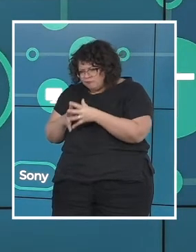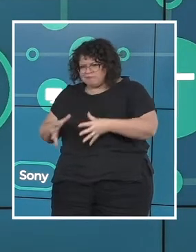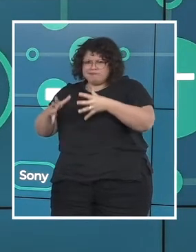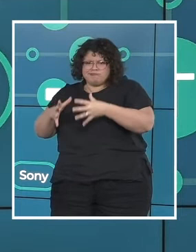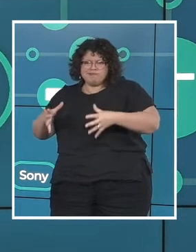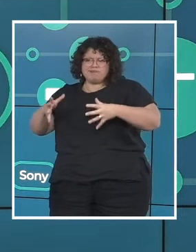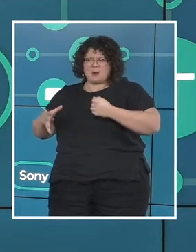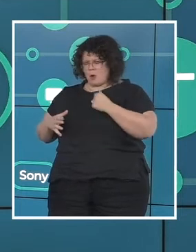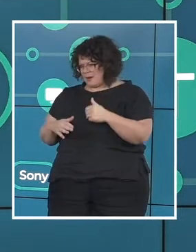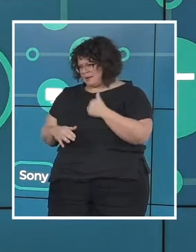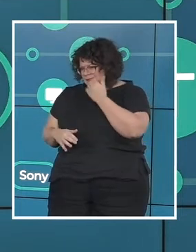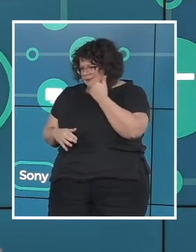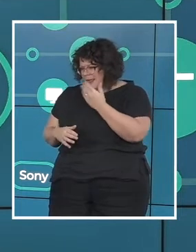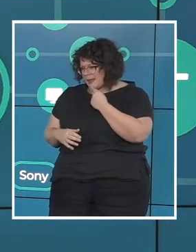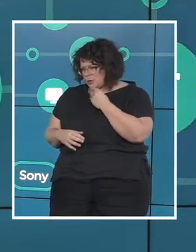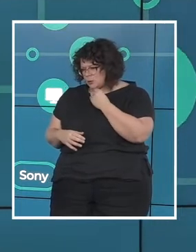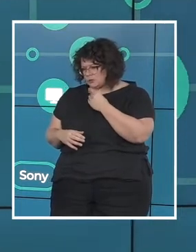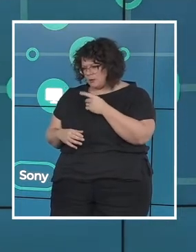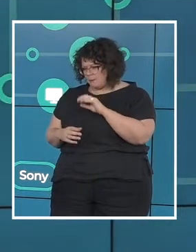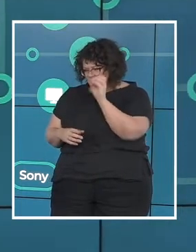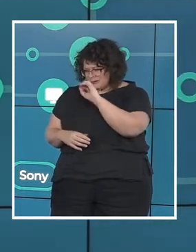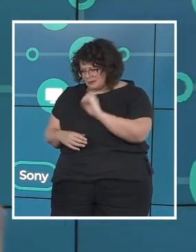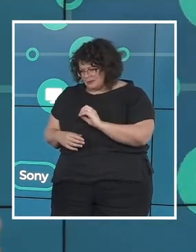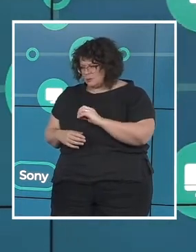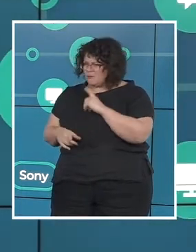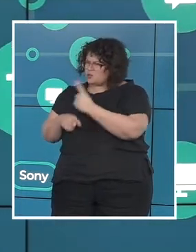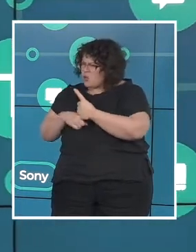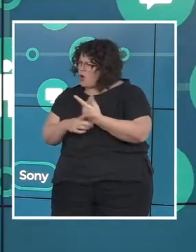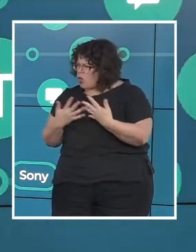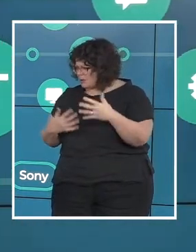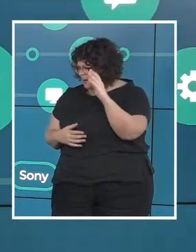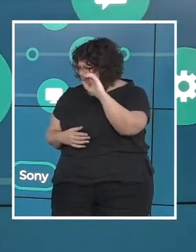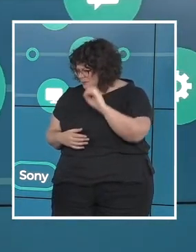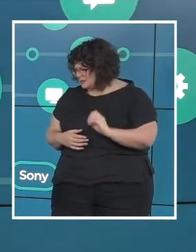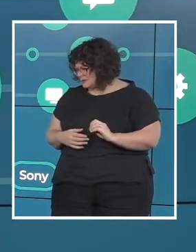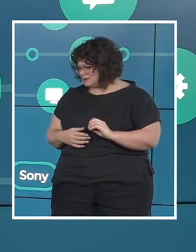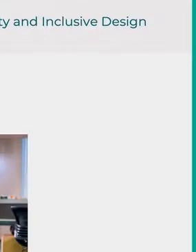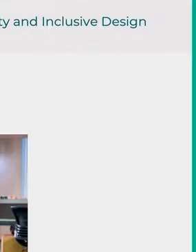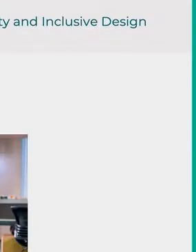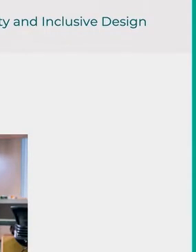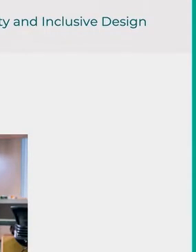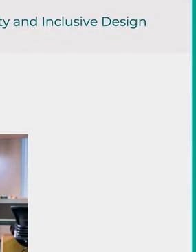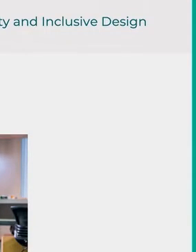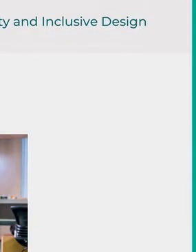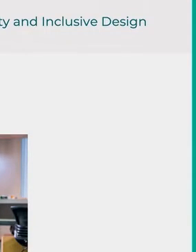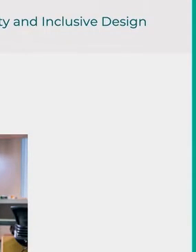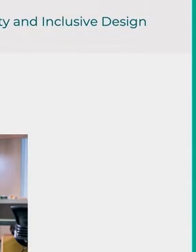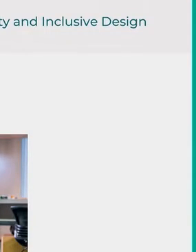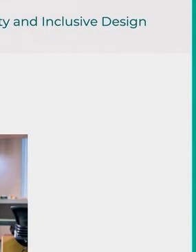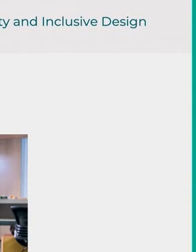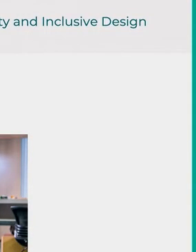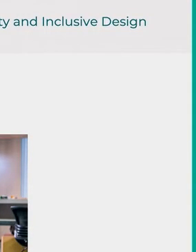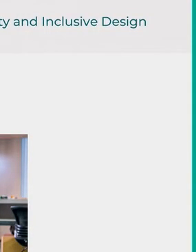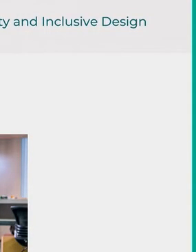And so disability is very diverse. You may be wondering what types of disability categories we address. And